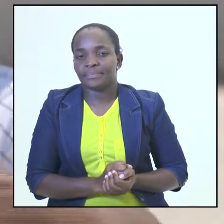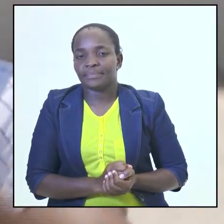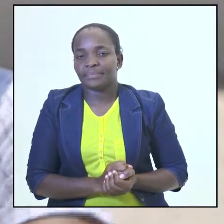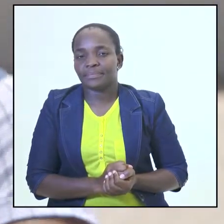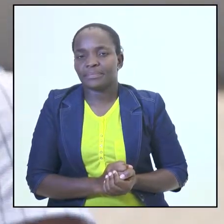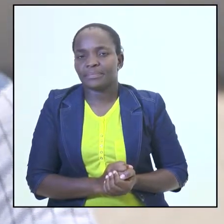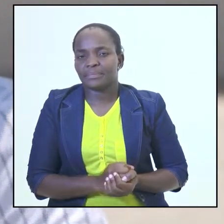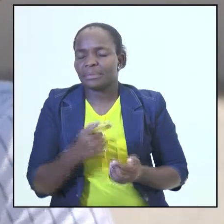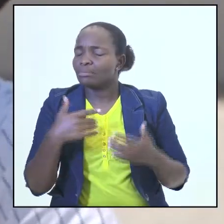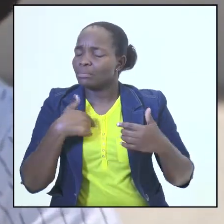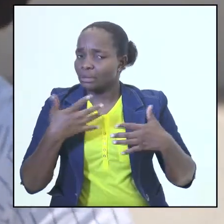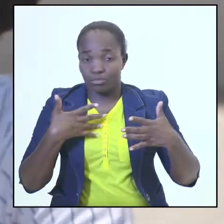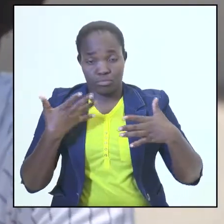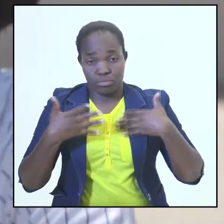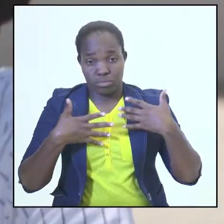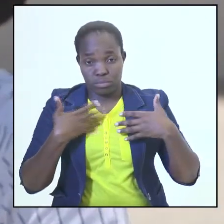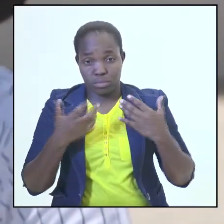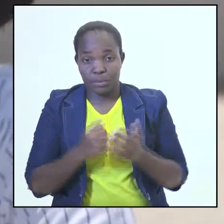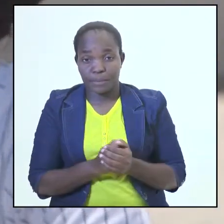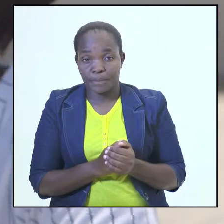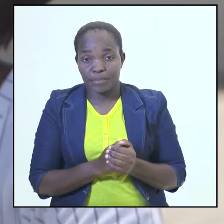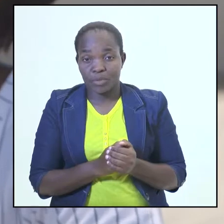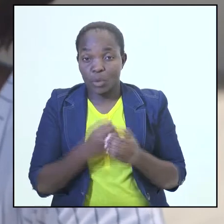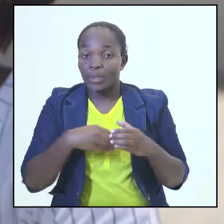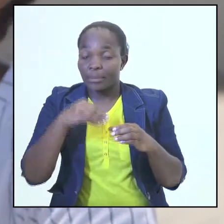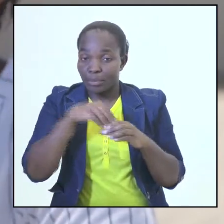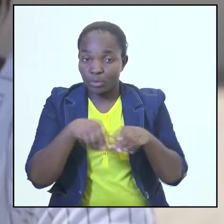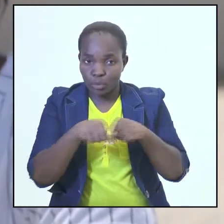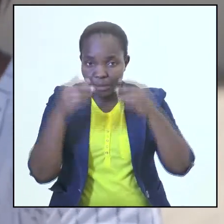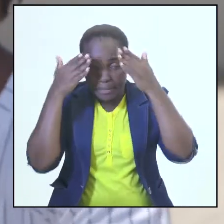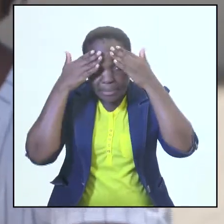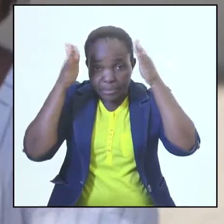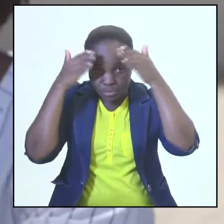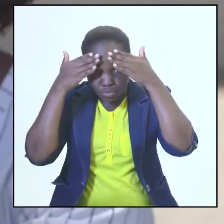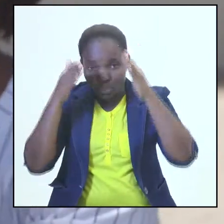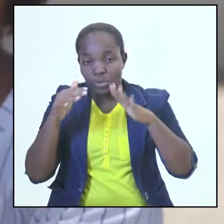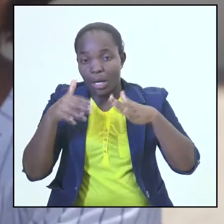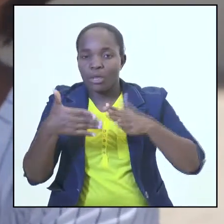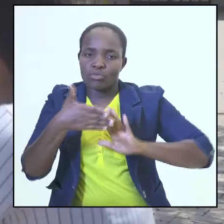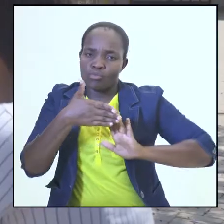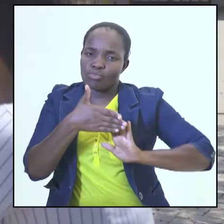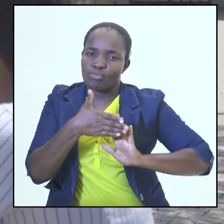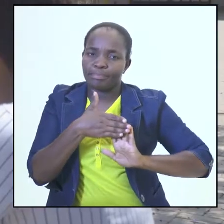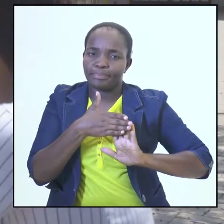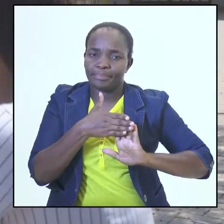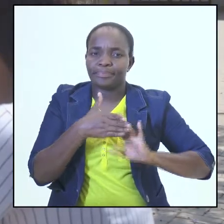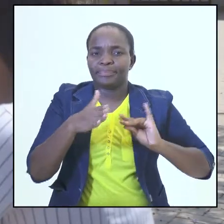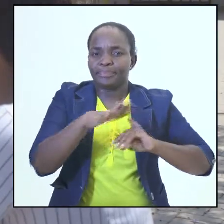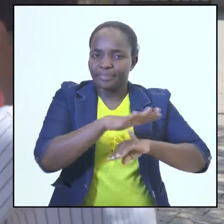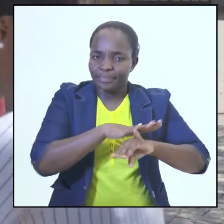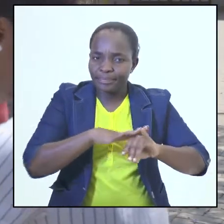But I'm so happy we were able to play a small part in creating awareness for the need to save rare species and their habitat. I know, right? Yesterday was